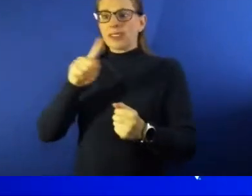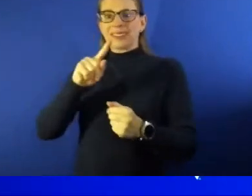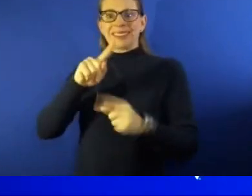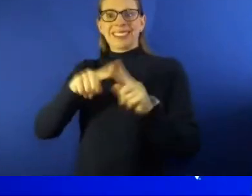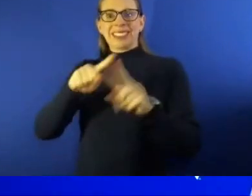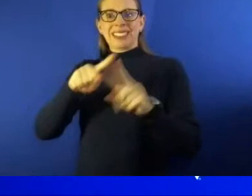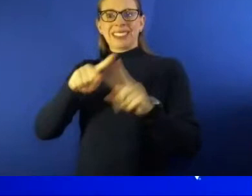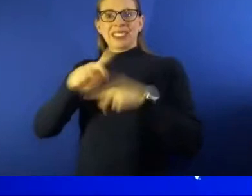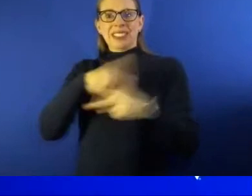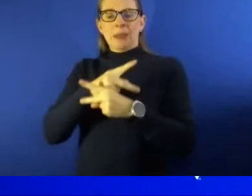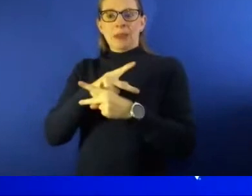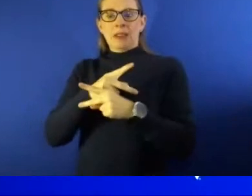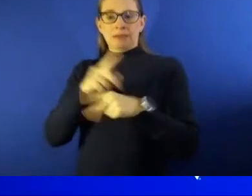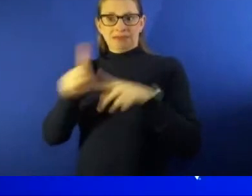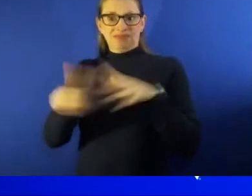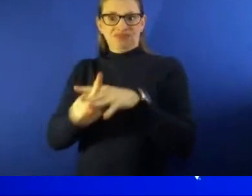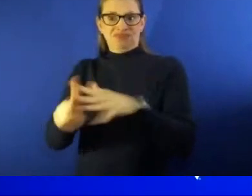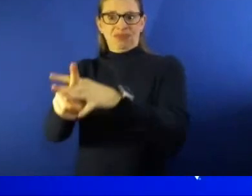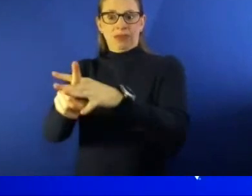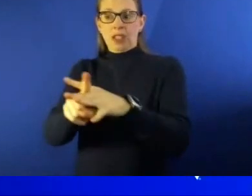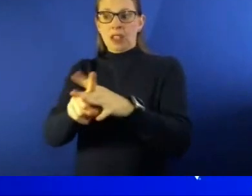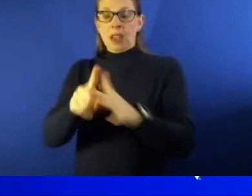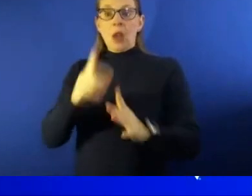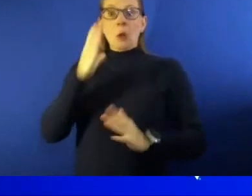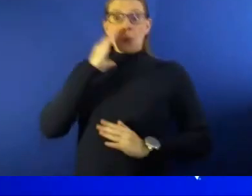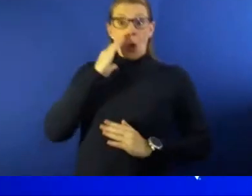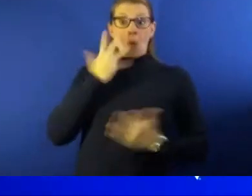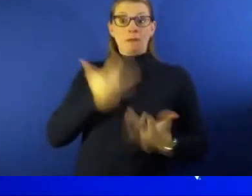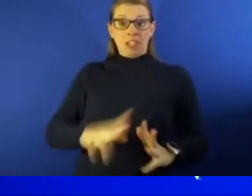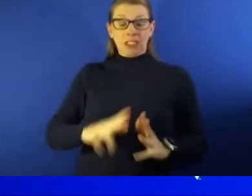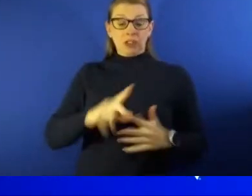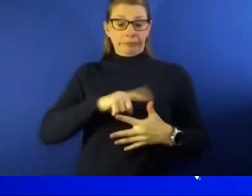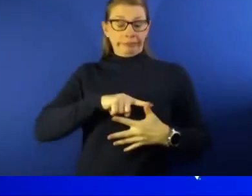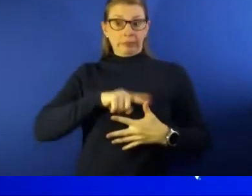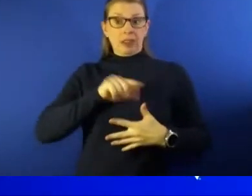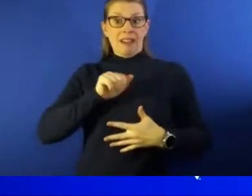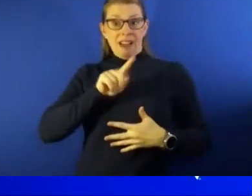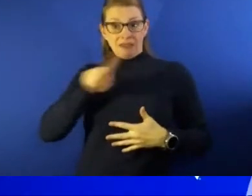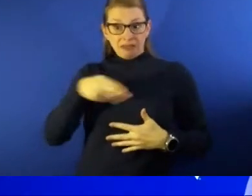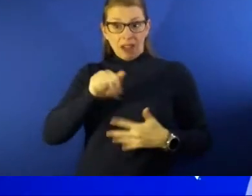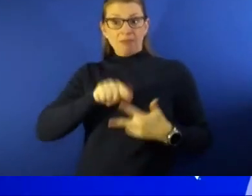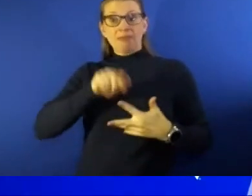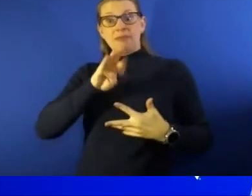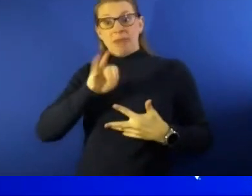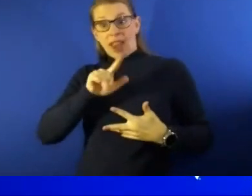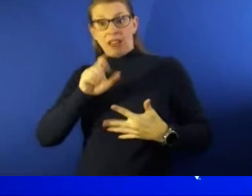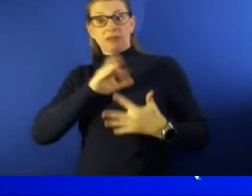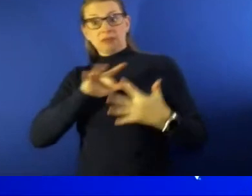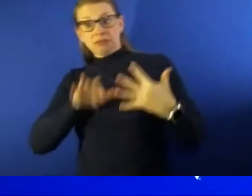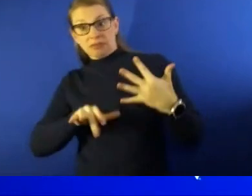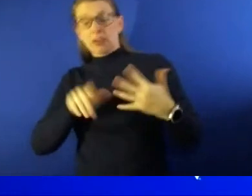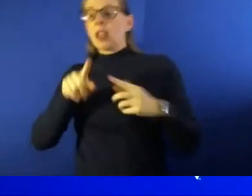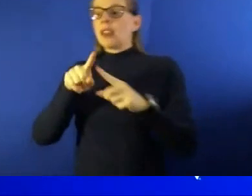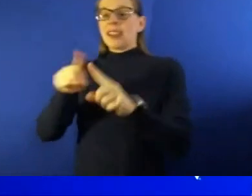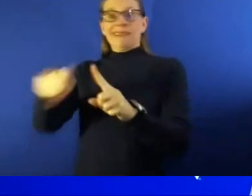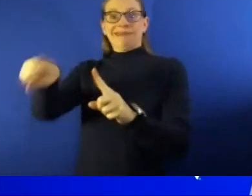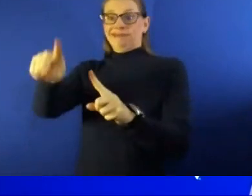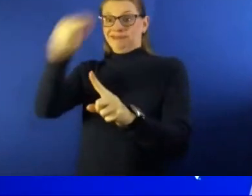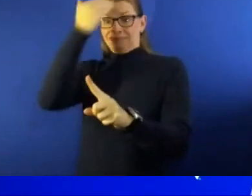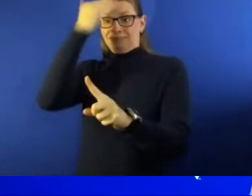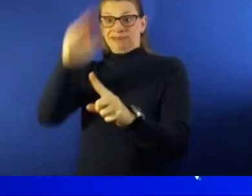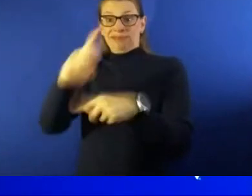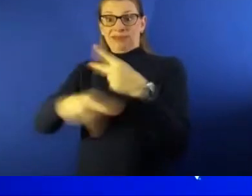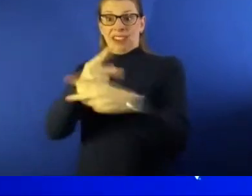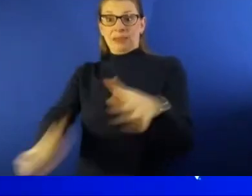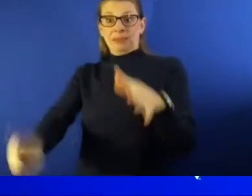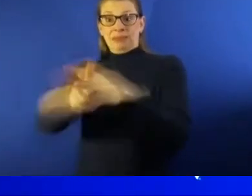even other variants that we don't know about. So I think that continues to remain to be seen, but certainly we know Delta overall is really